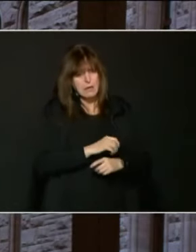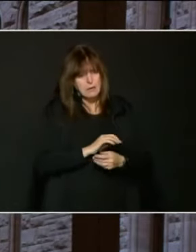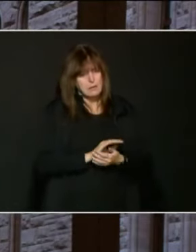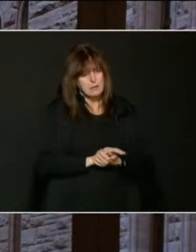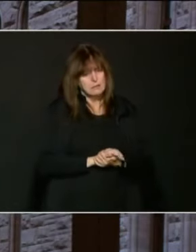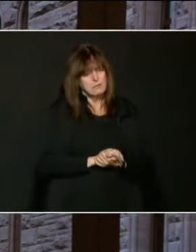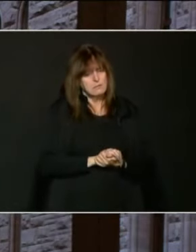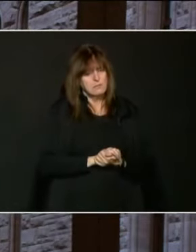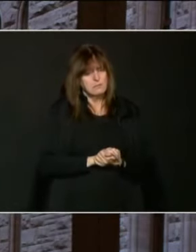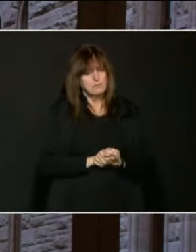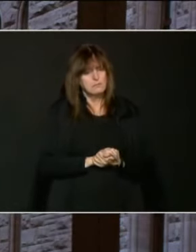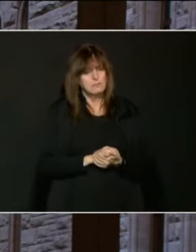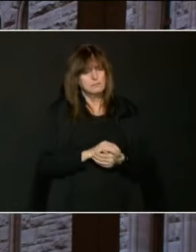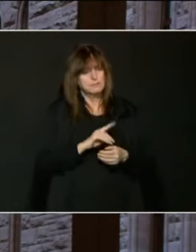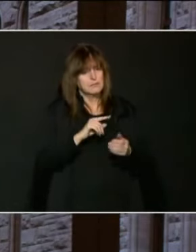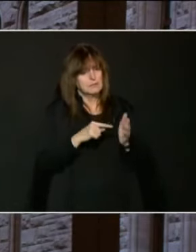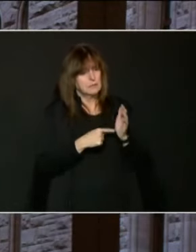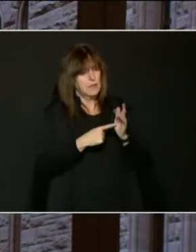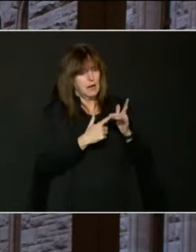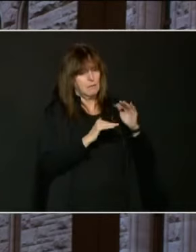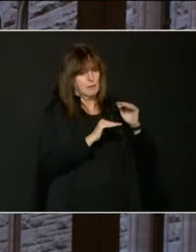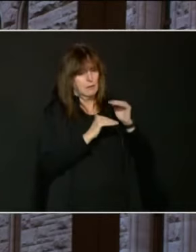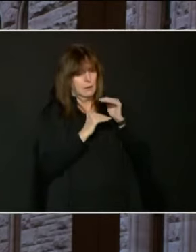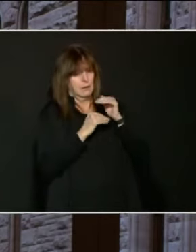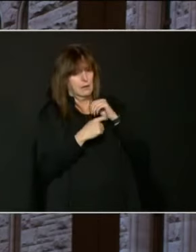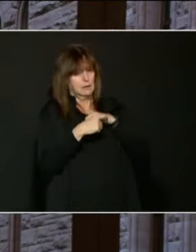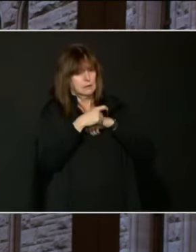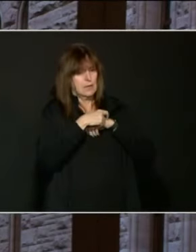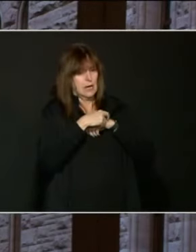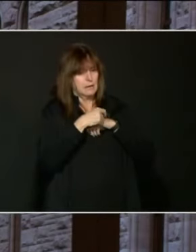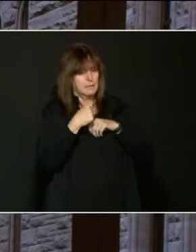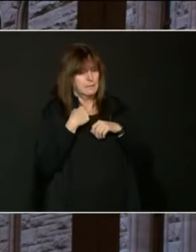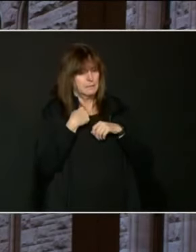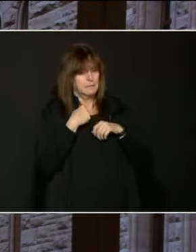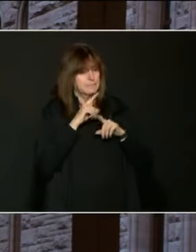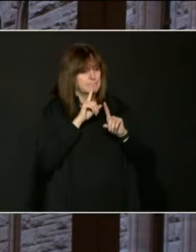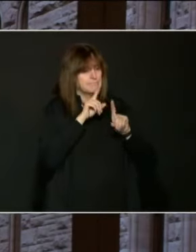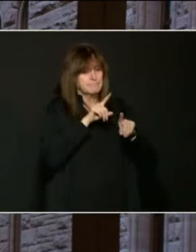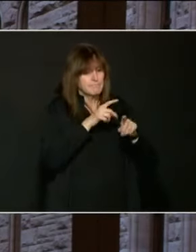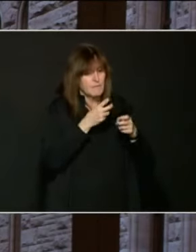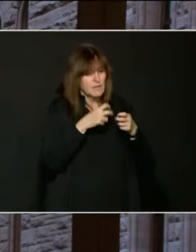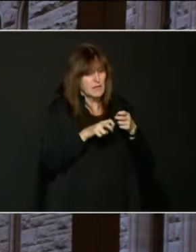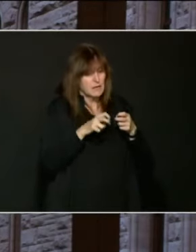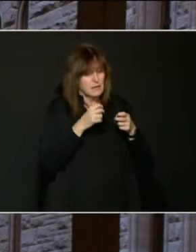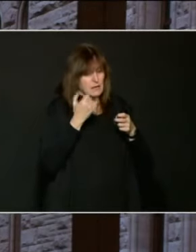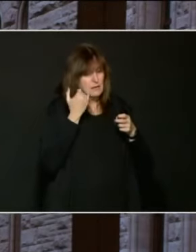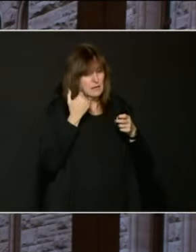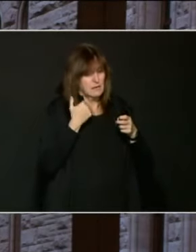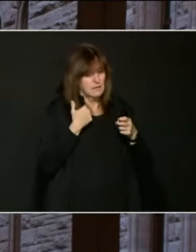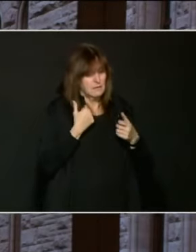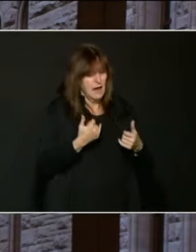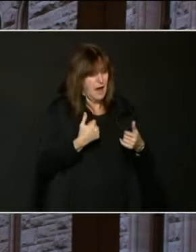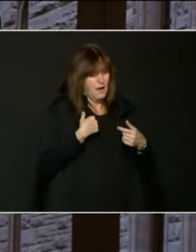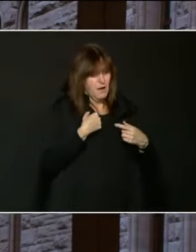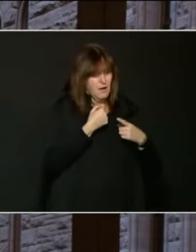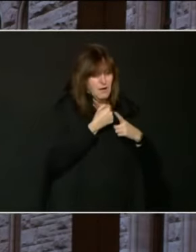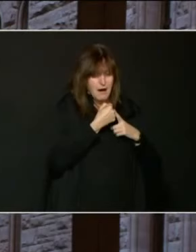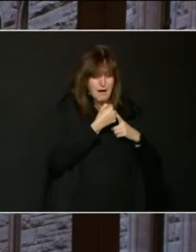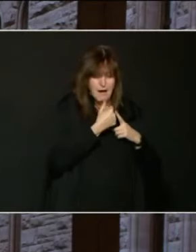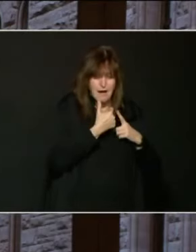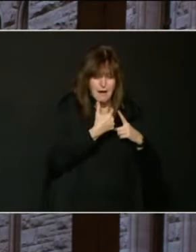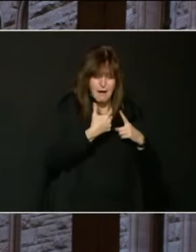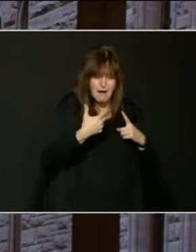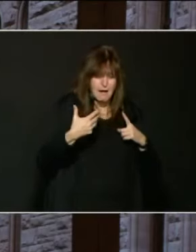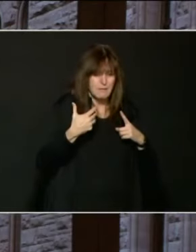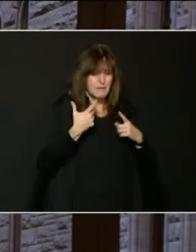time. Same as now, if I was to give you an answer to any one of those, it would take quite a bit of time that this media interview doesn't allow in